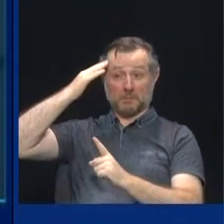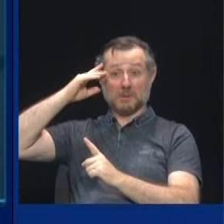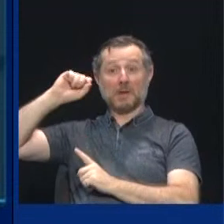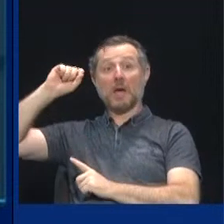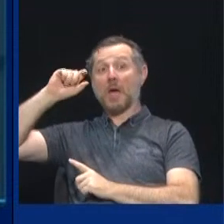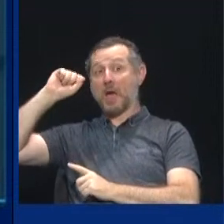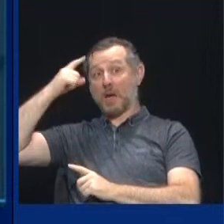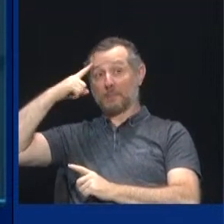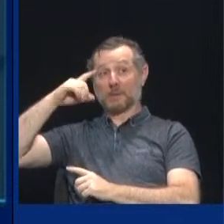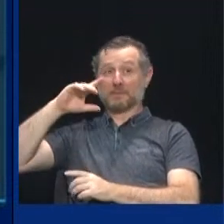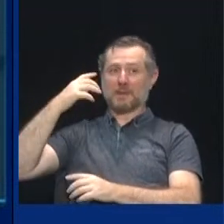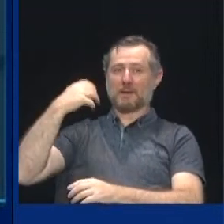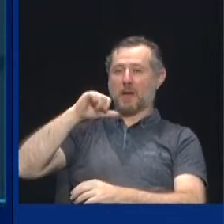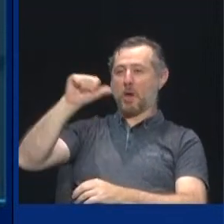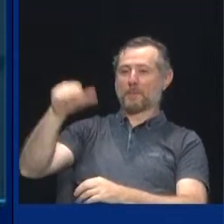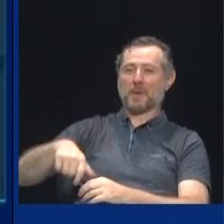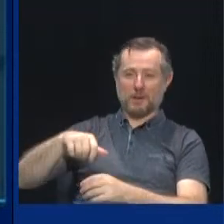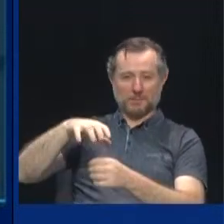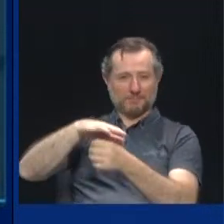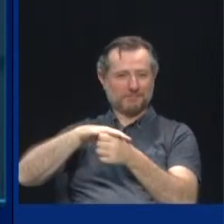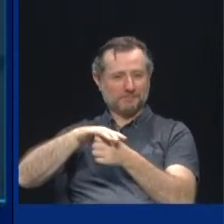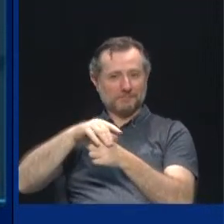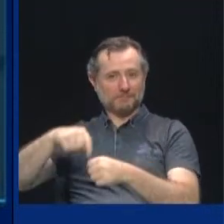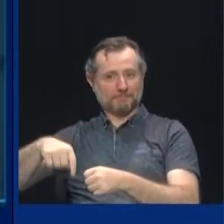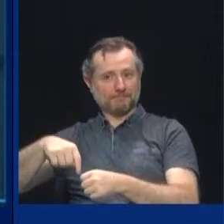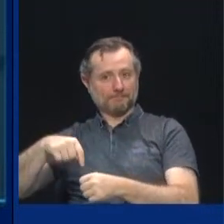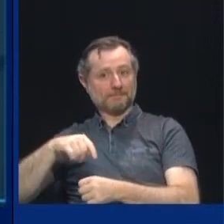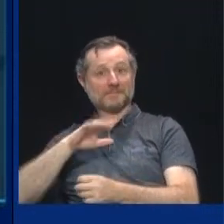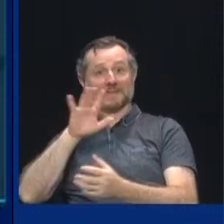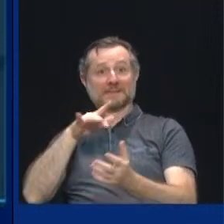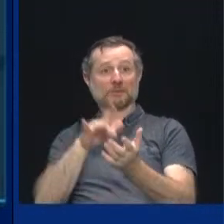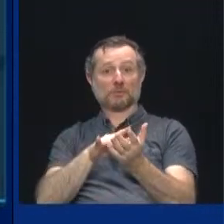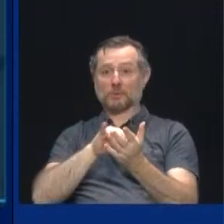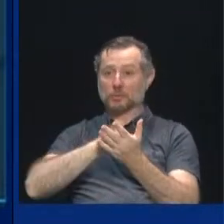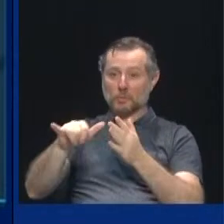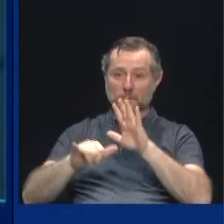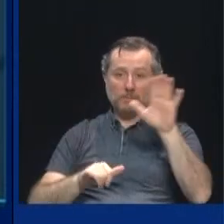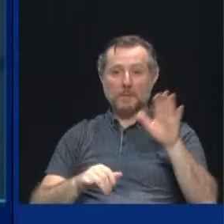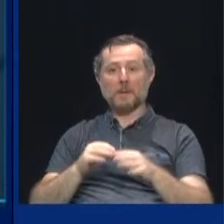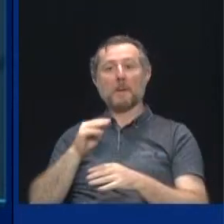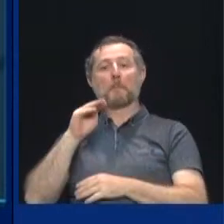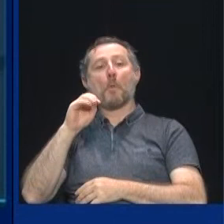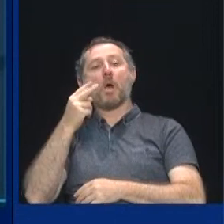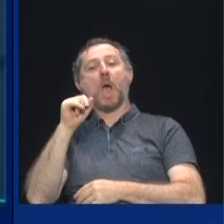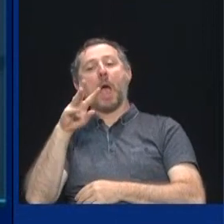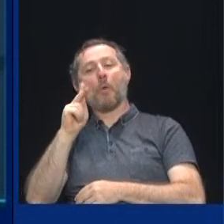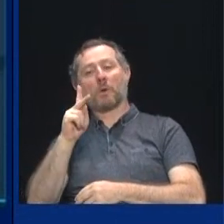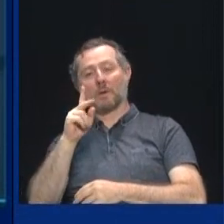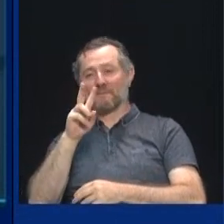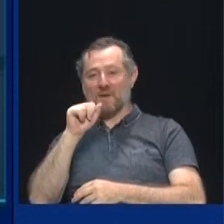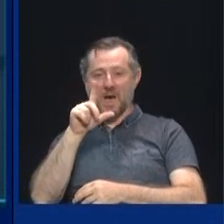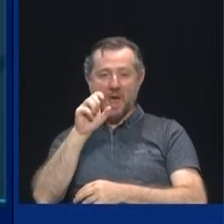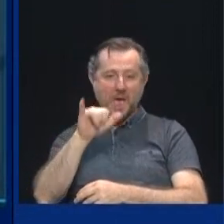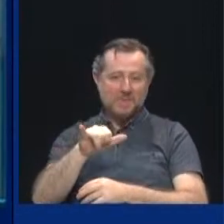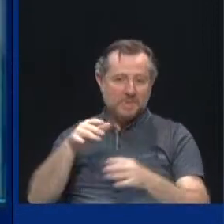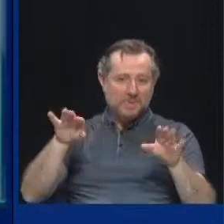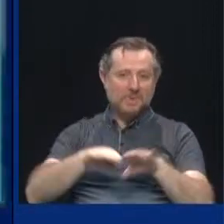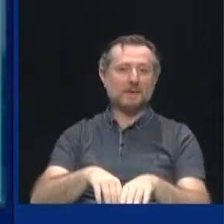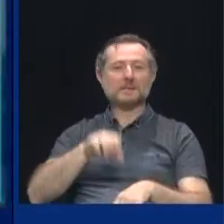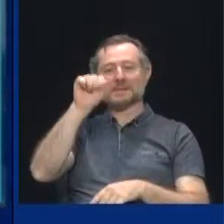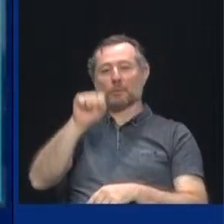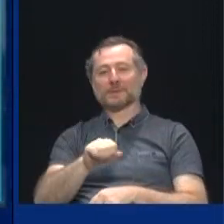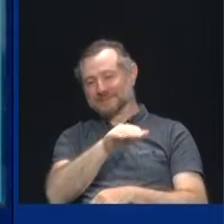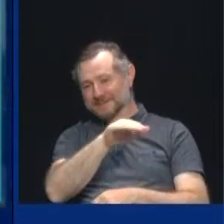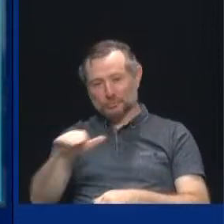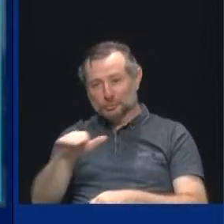Mid-Hudson. It is the Mohawk Valley. It is the North Country, Southern Tier. It's everywhere. But it's targeted and it's